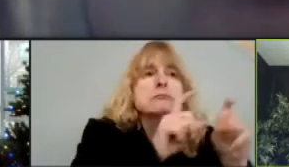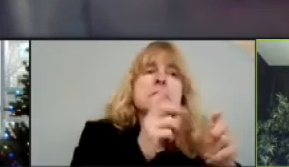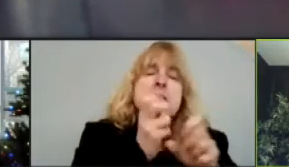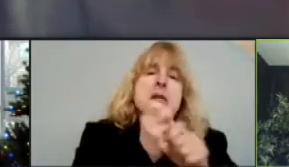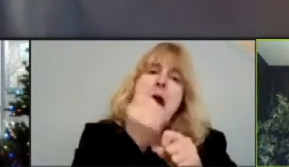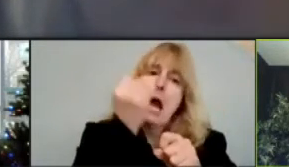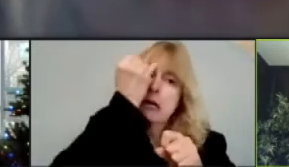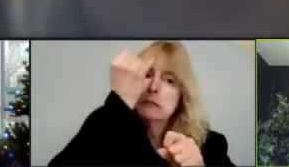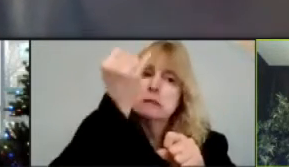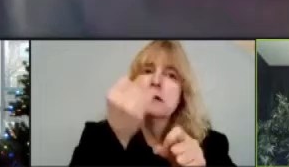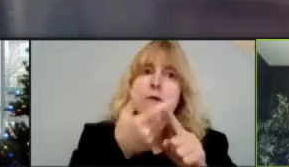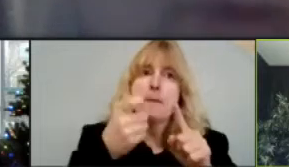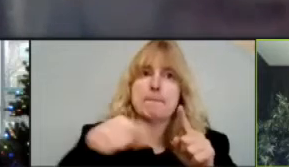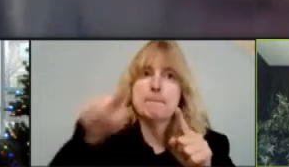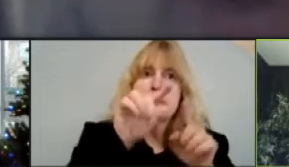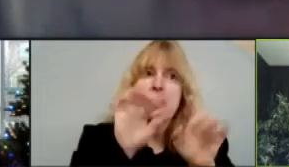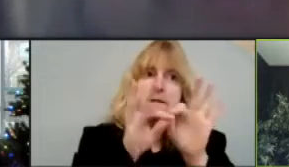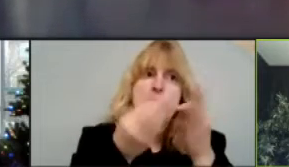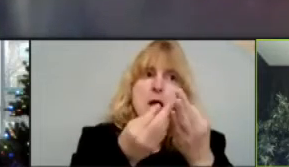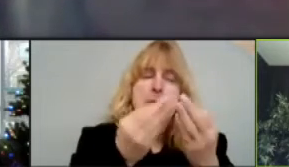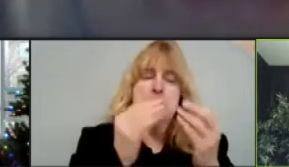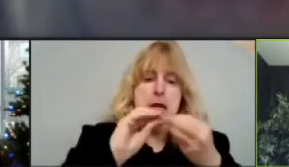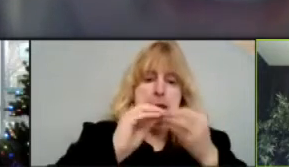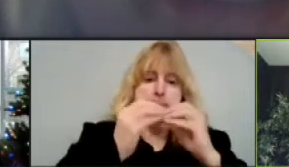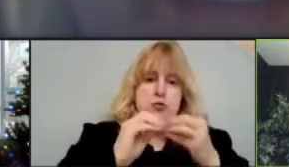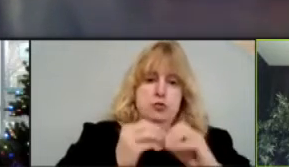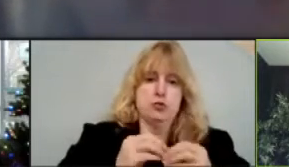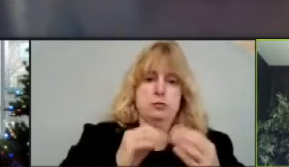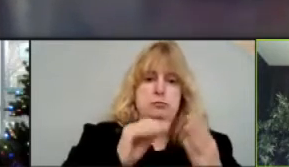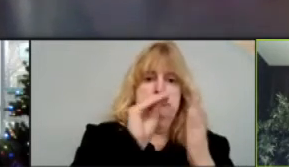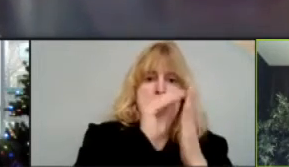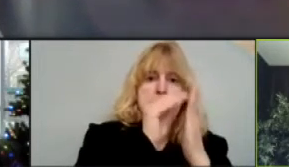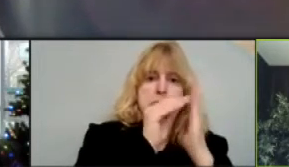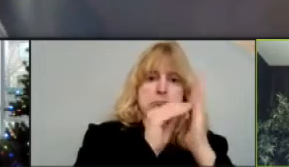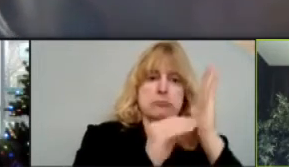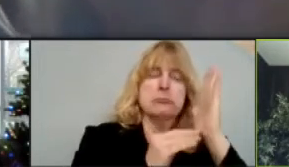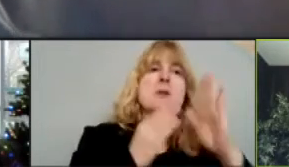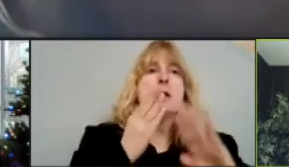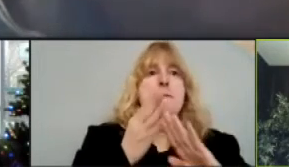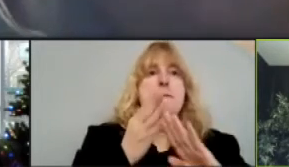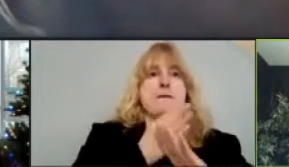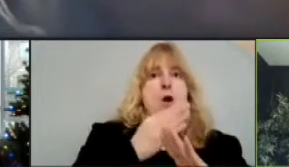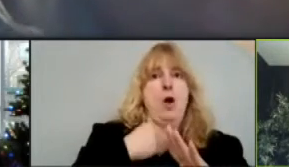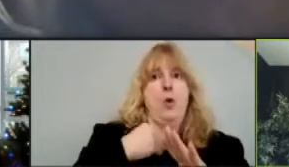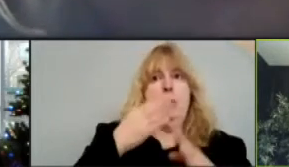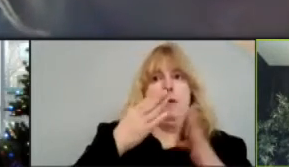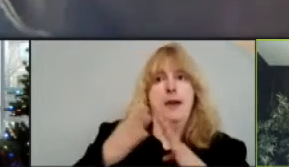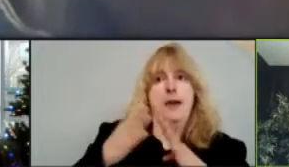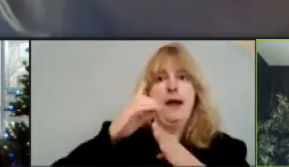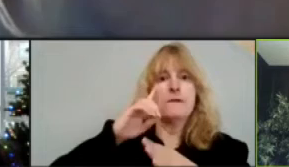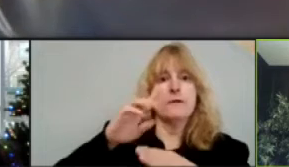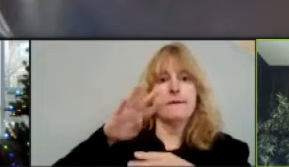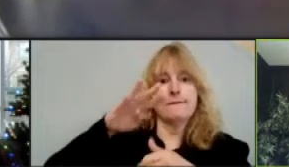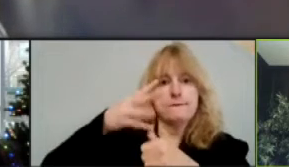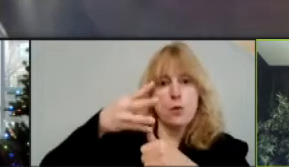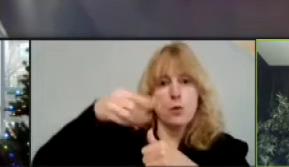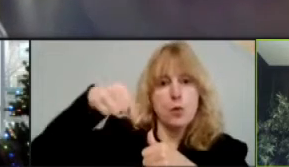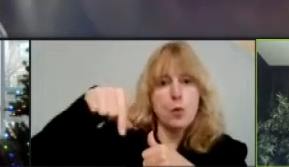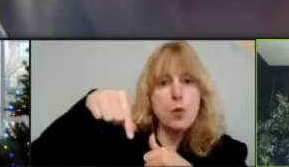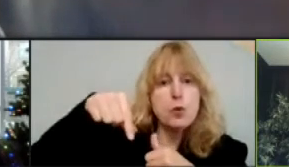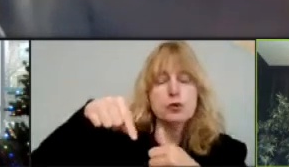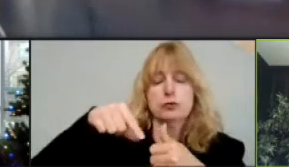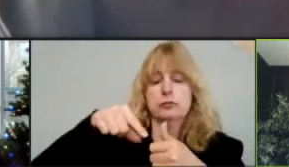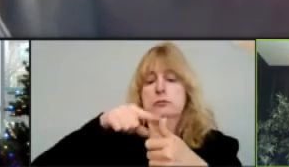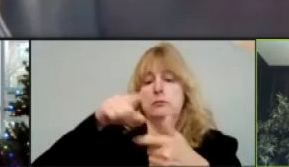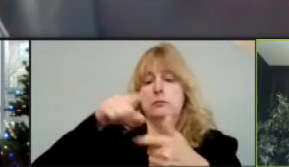move forward and think about the fourth quarter and in the summer and next fall. So that's an update